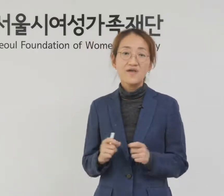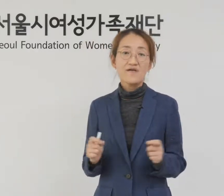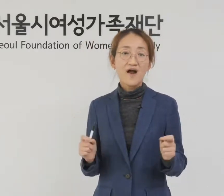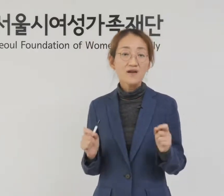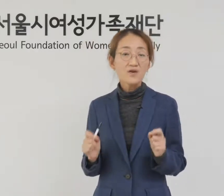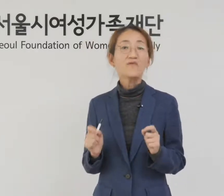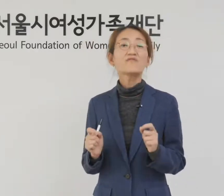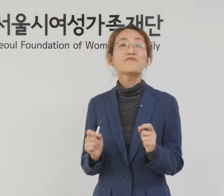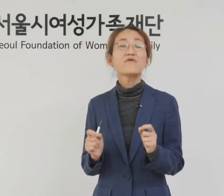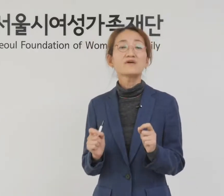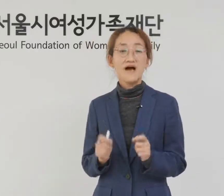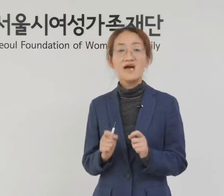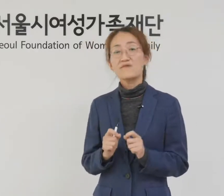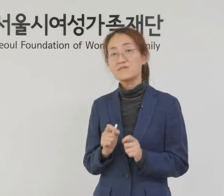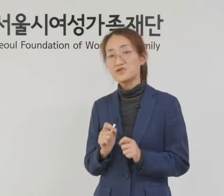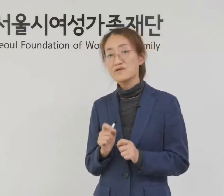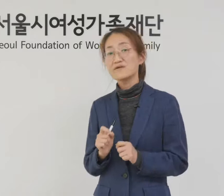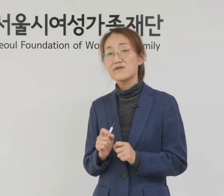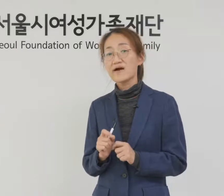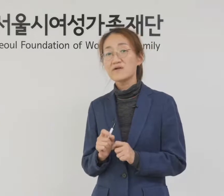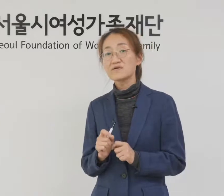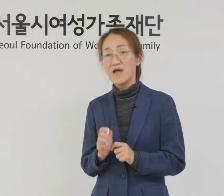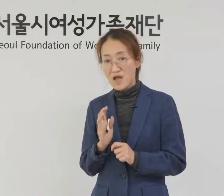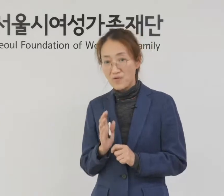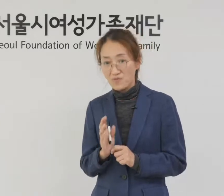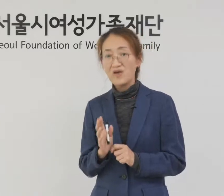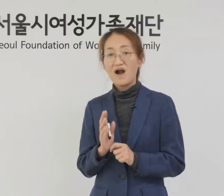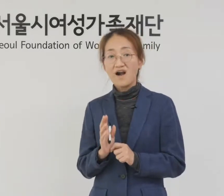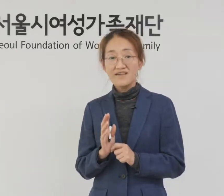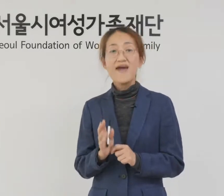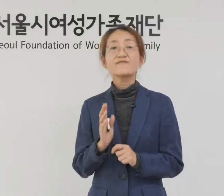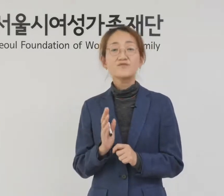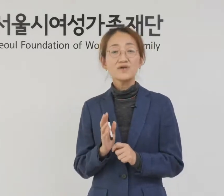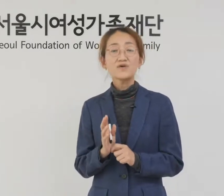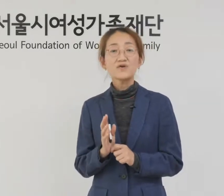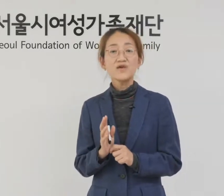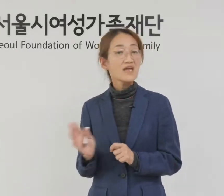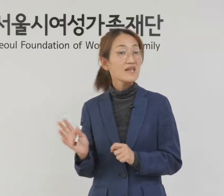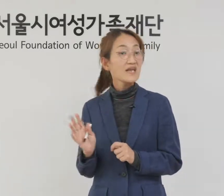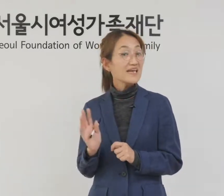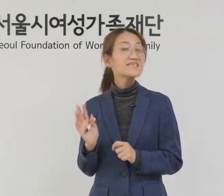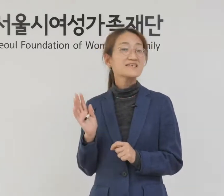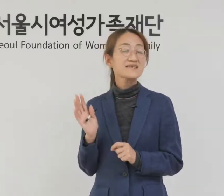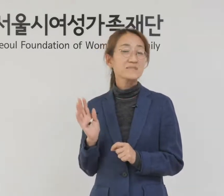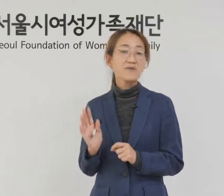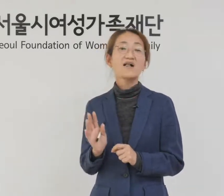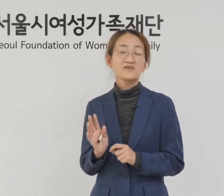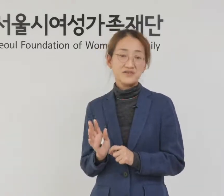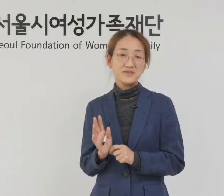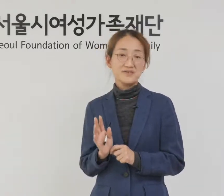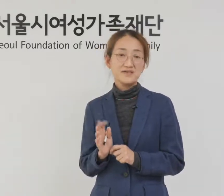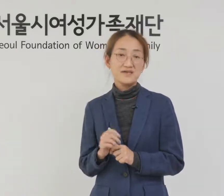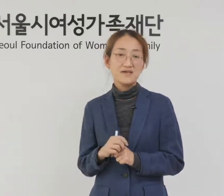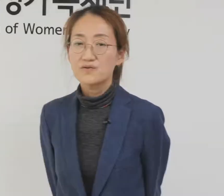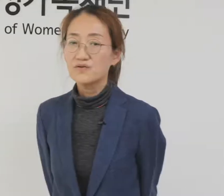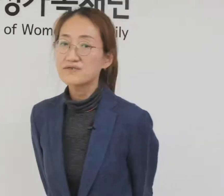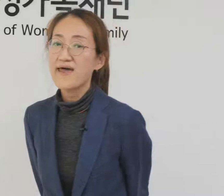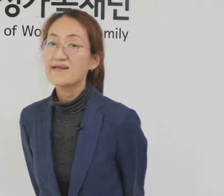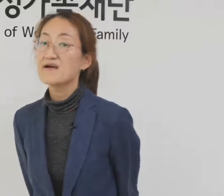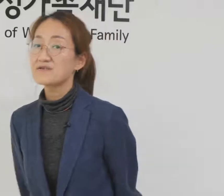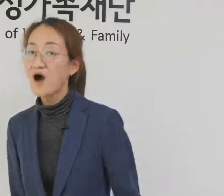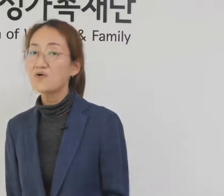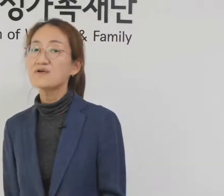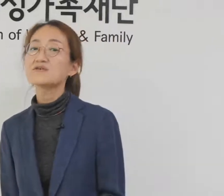policies, there are loopholes for type of gender violence we are yet to include in the existing policies. To